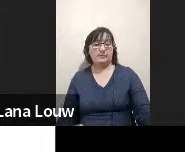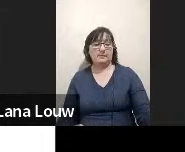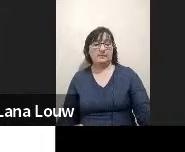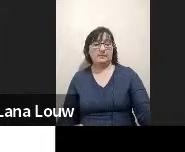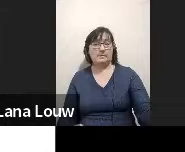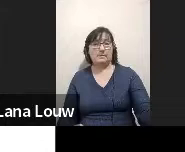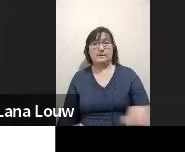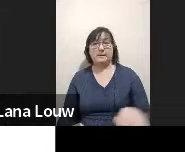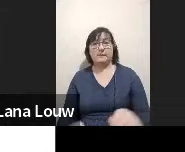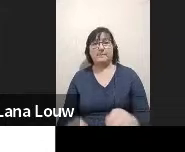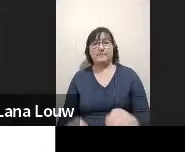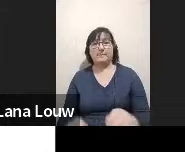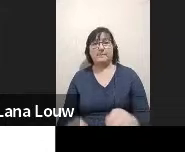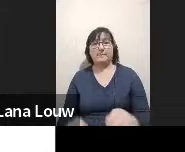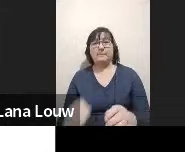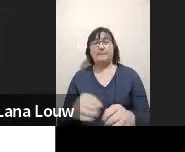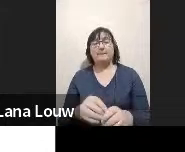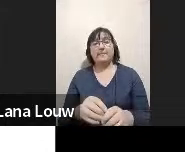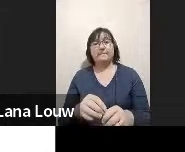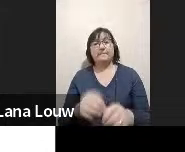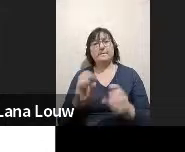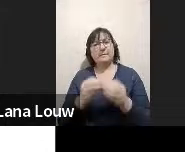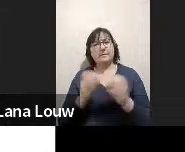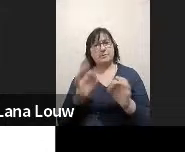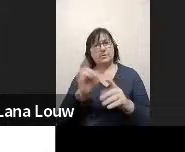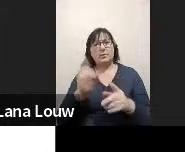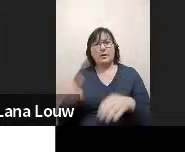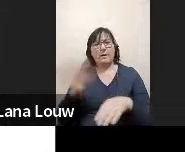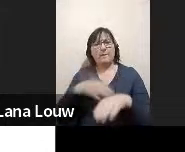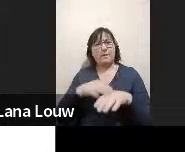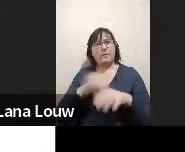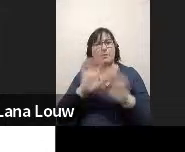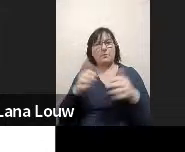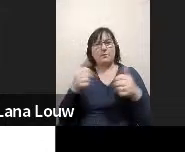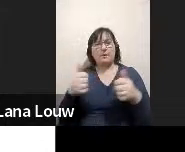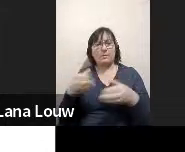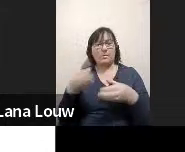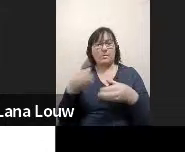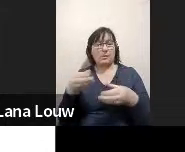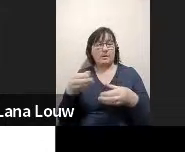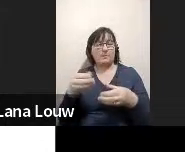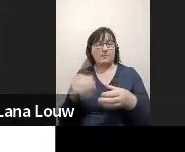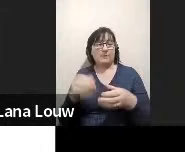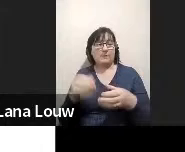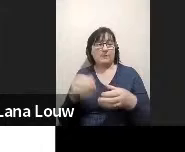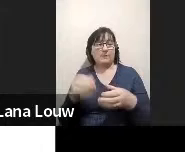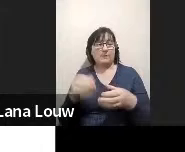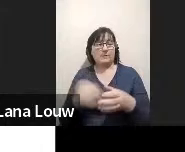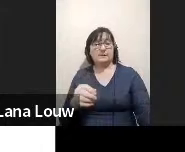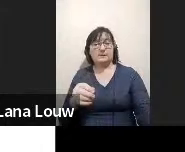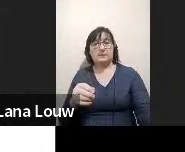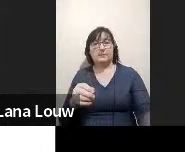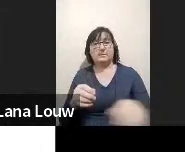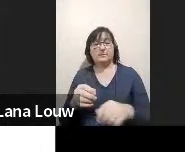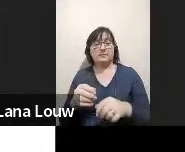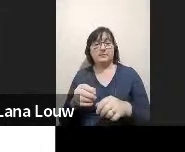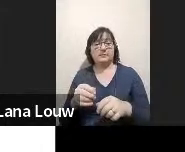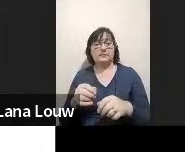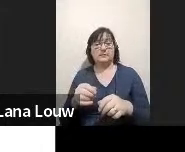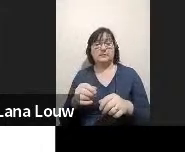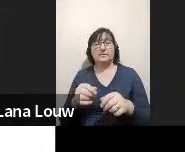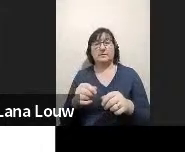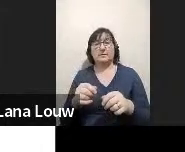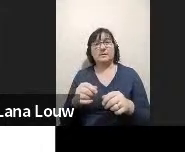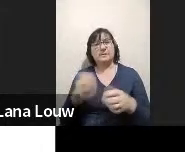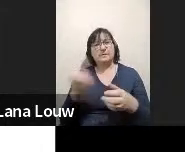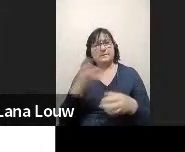upload all the correct documentations when required. When we say documents are illegible, sometimes we can't, we can see the person's